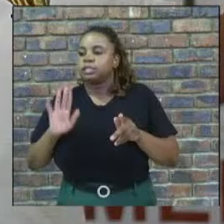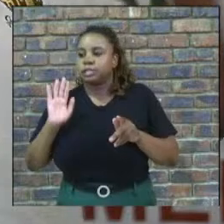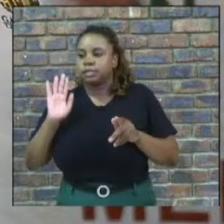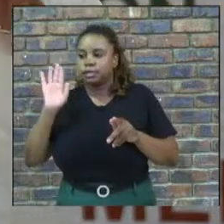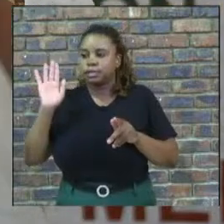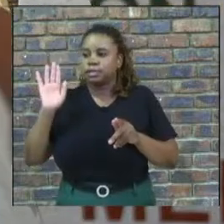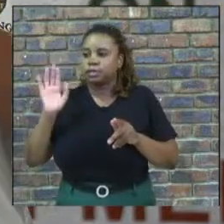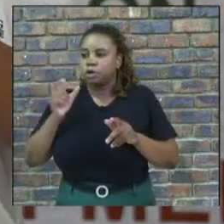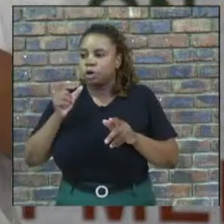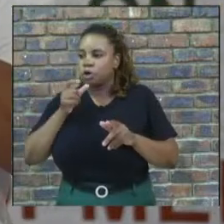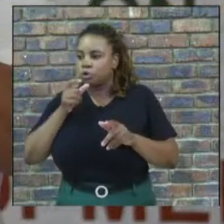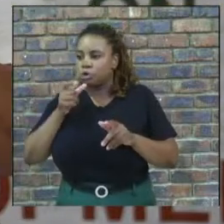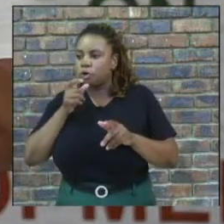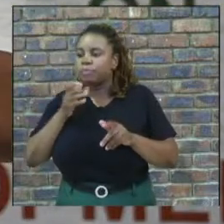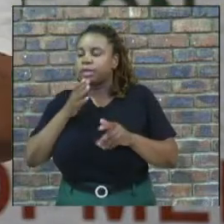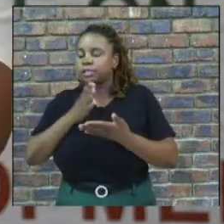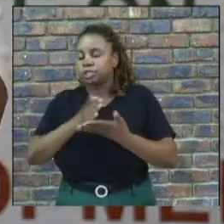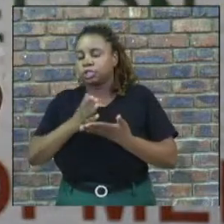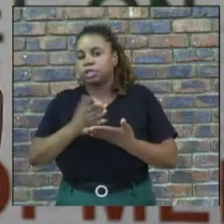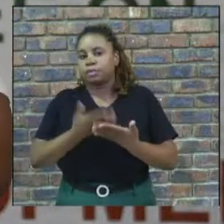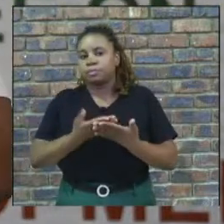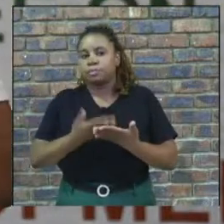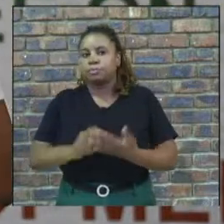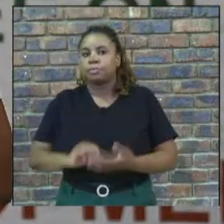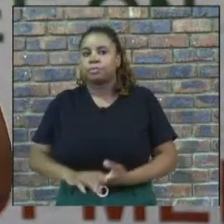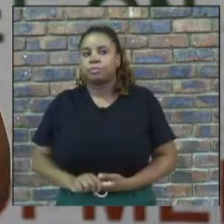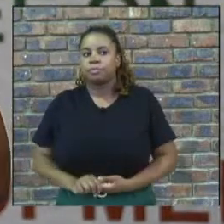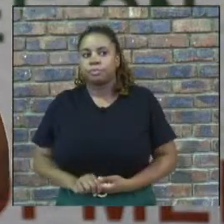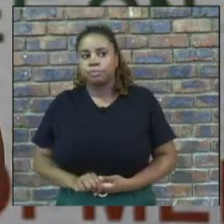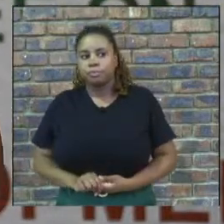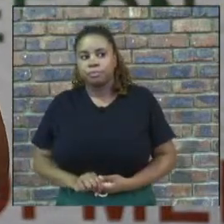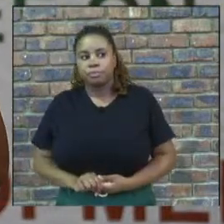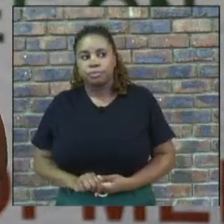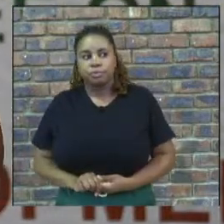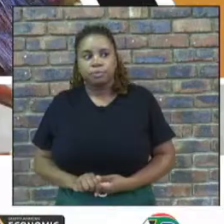get into the executive process as well.